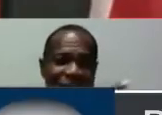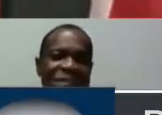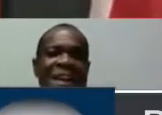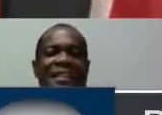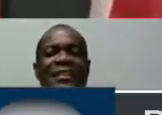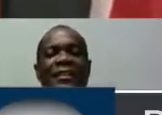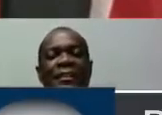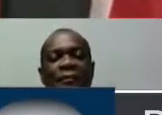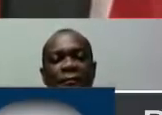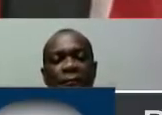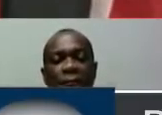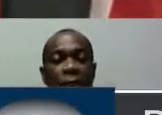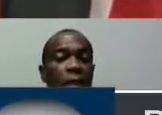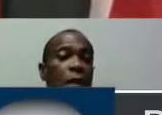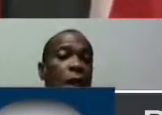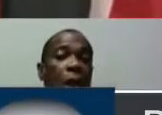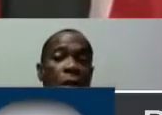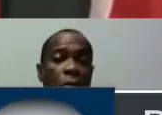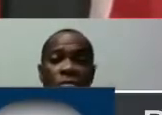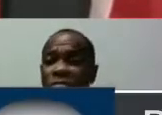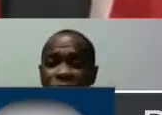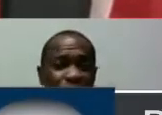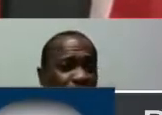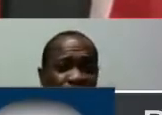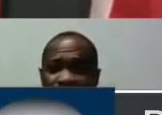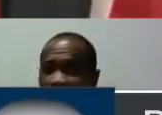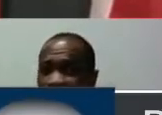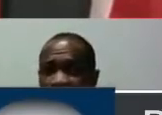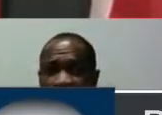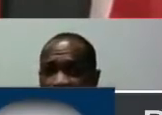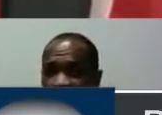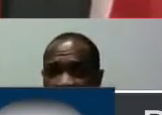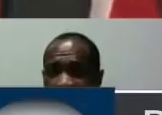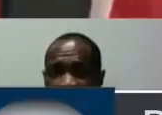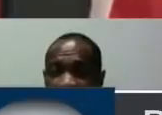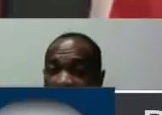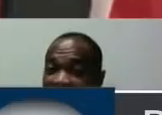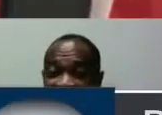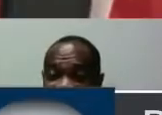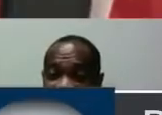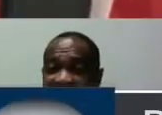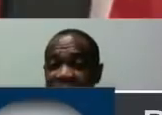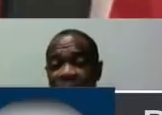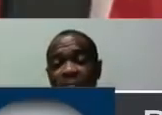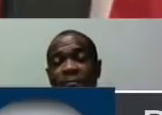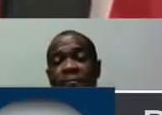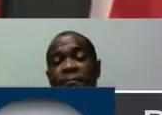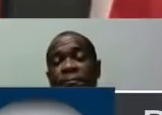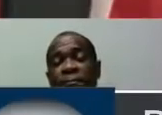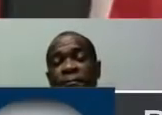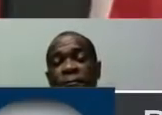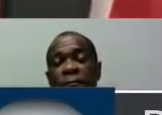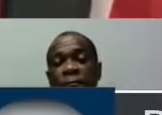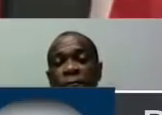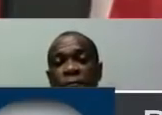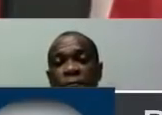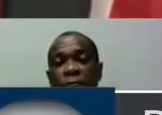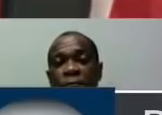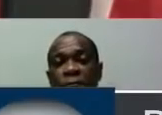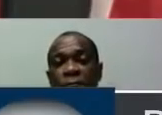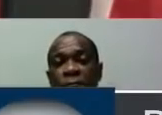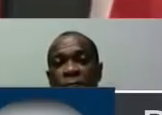virus threatening us in a similar way, and the outcome is about a